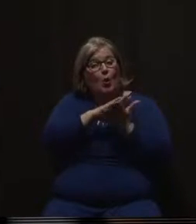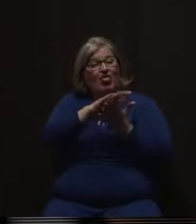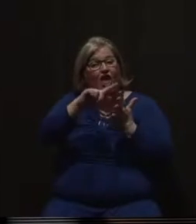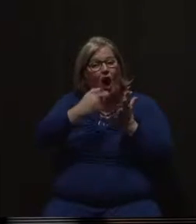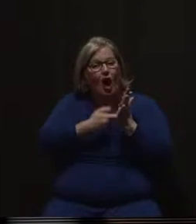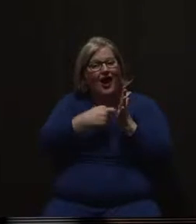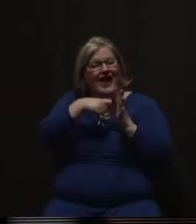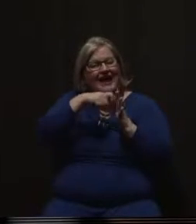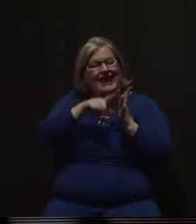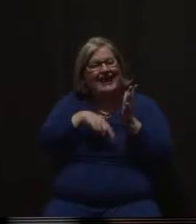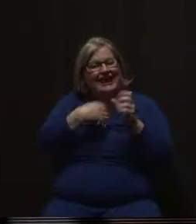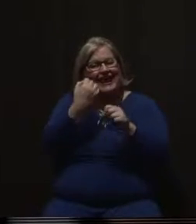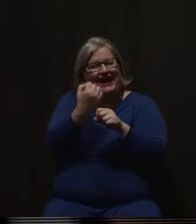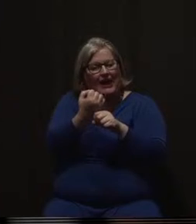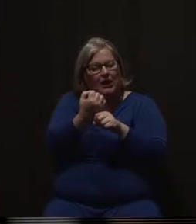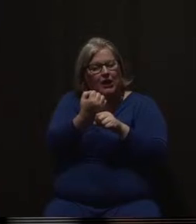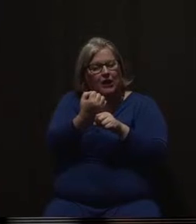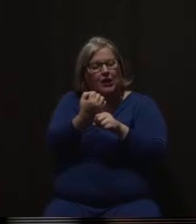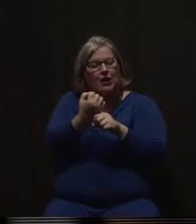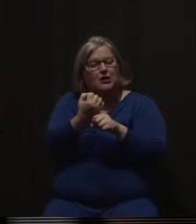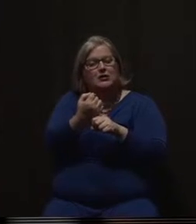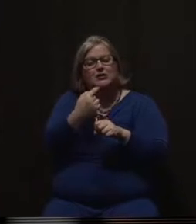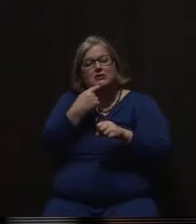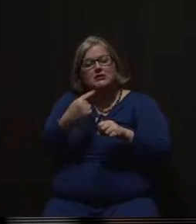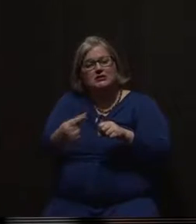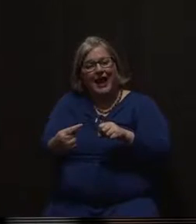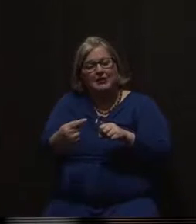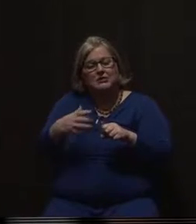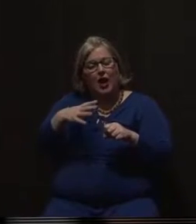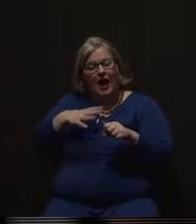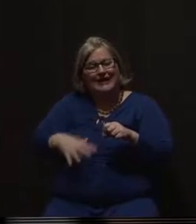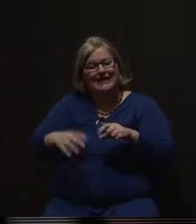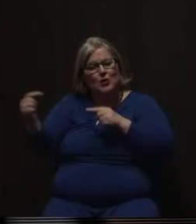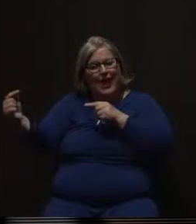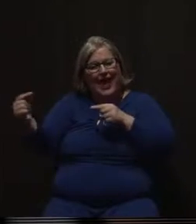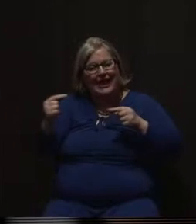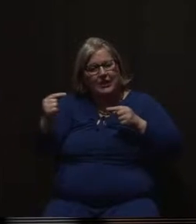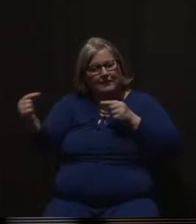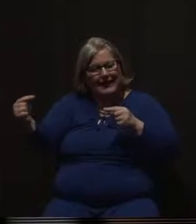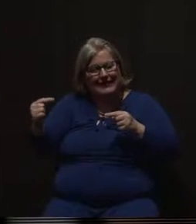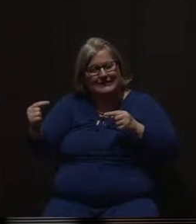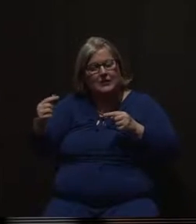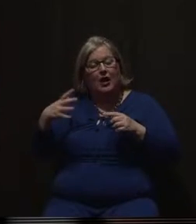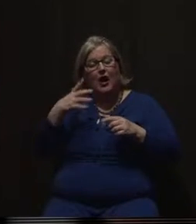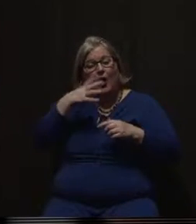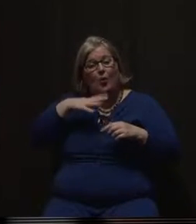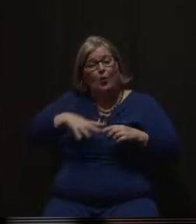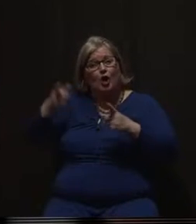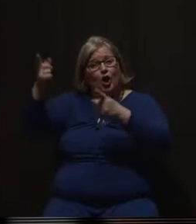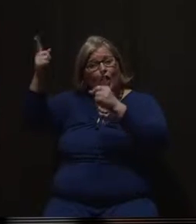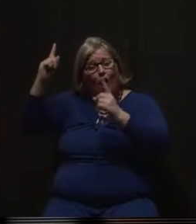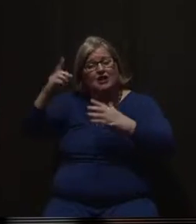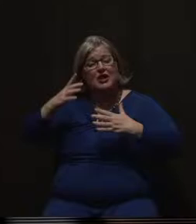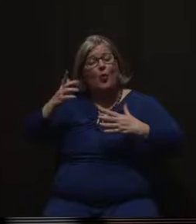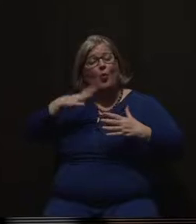enemies. Thank God he doesn't want me to like them, because I could really not like my enemies, but I can love them like God loves